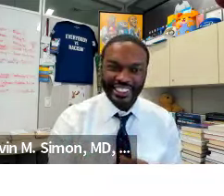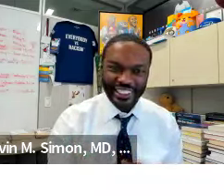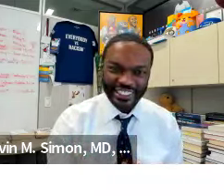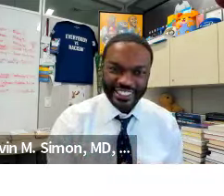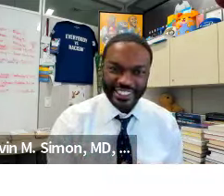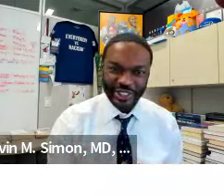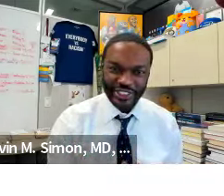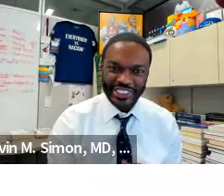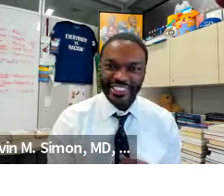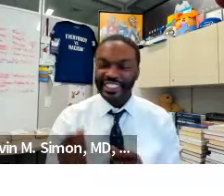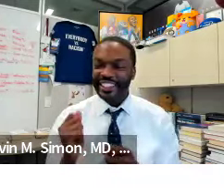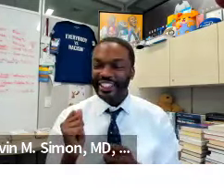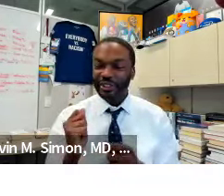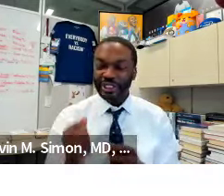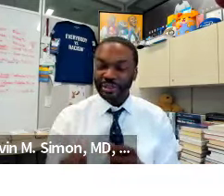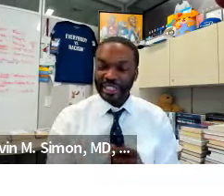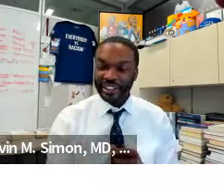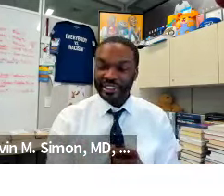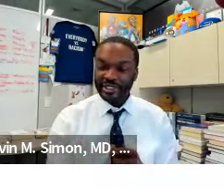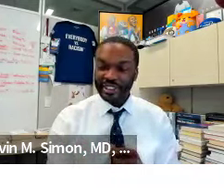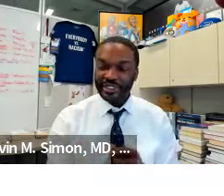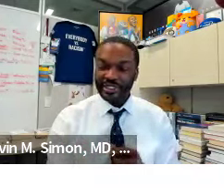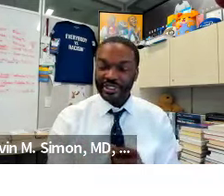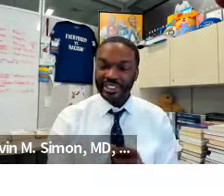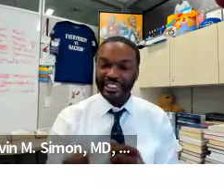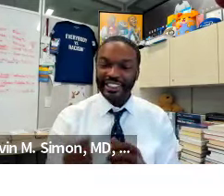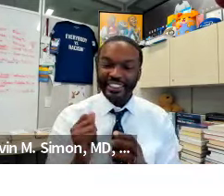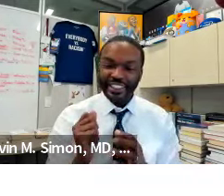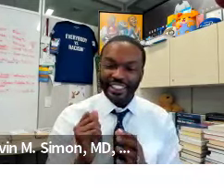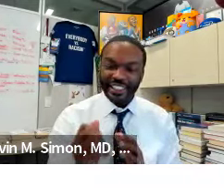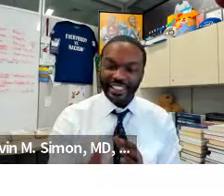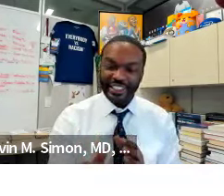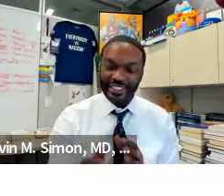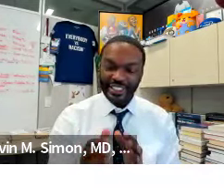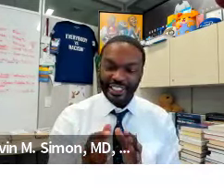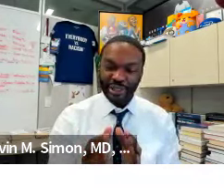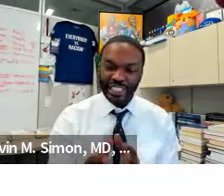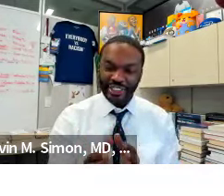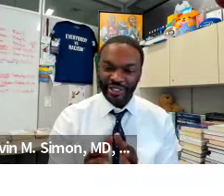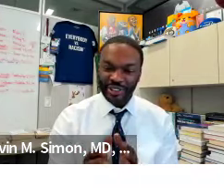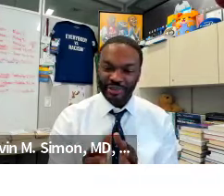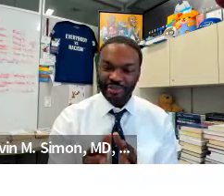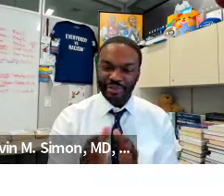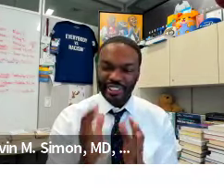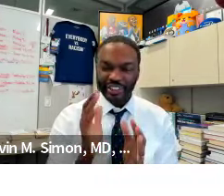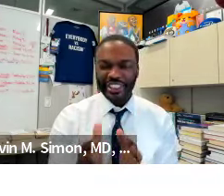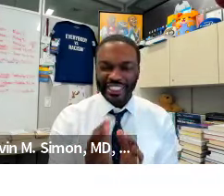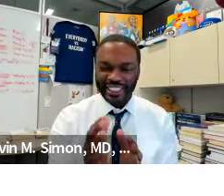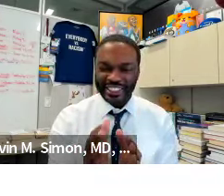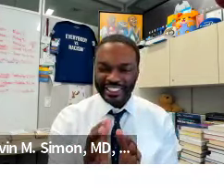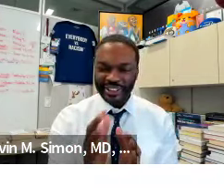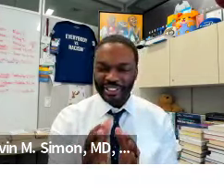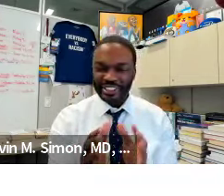raised, Yaslund, when a parent is trying to engage a behavior